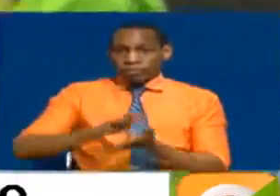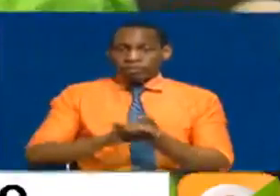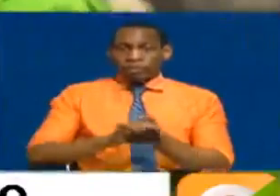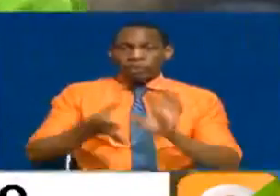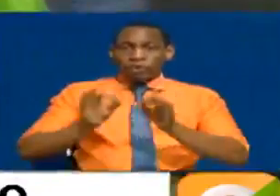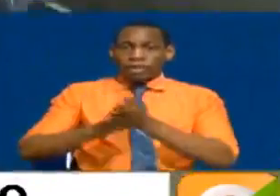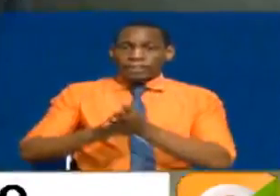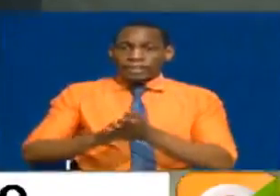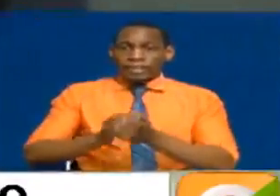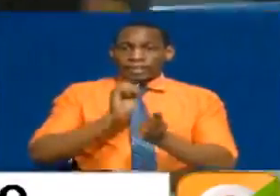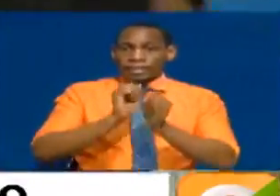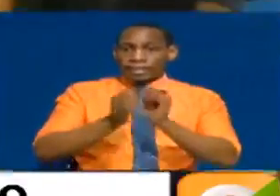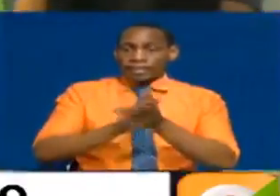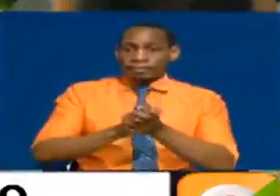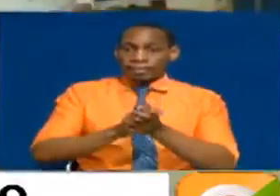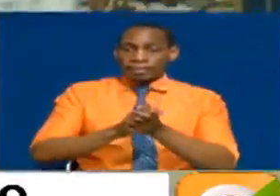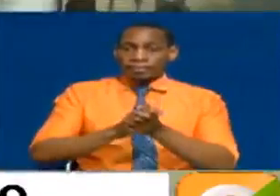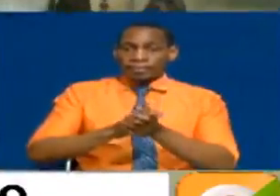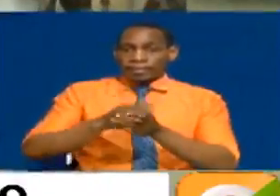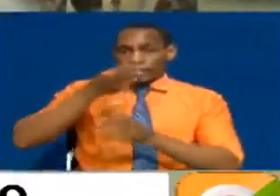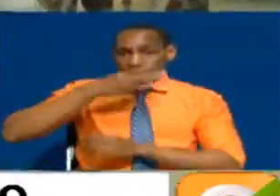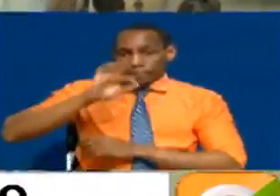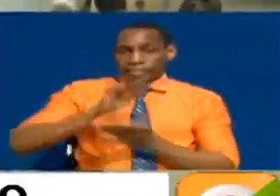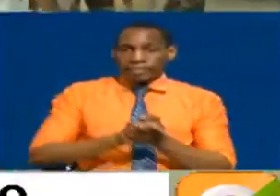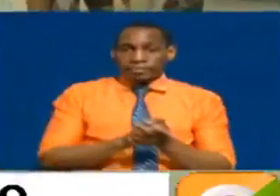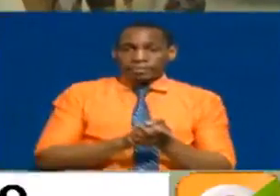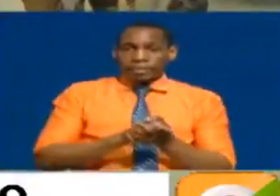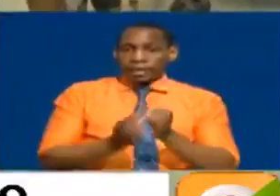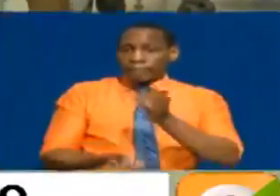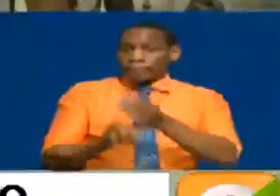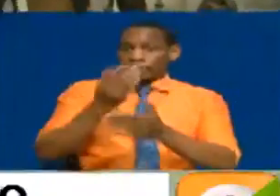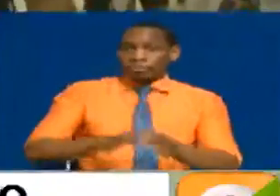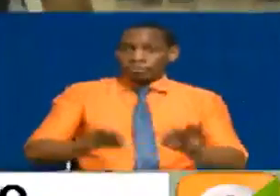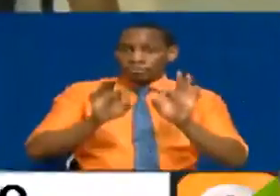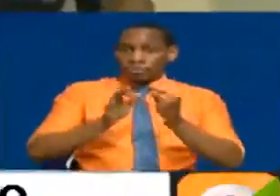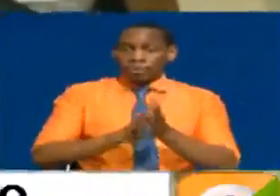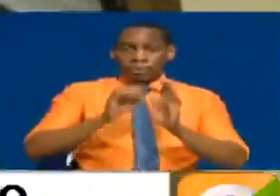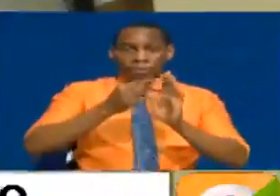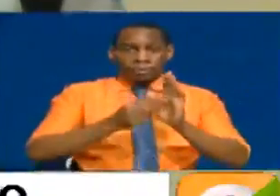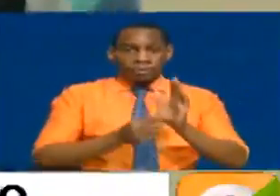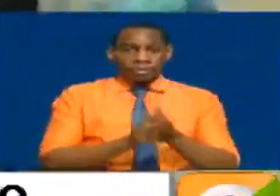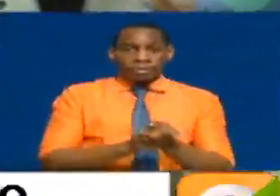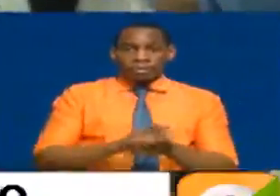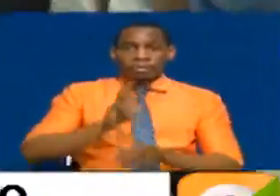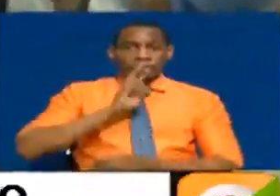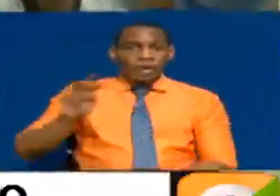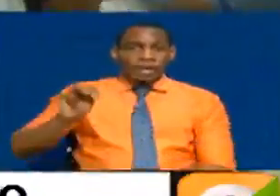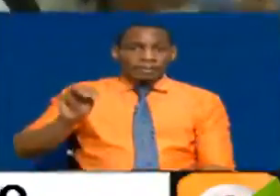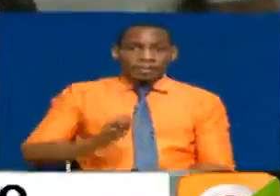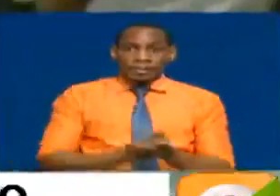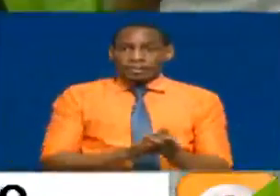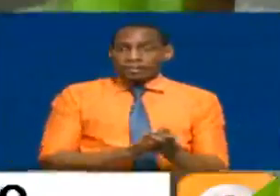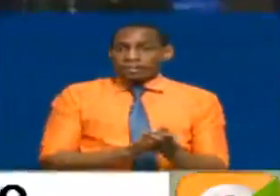capital, Paris. Zoya is an all-round talent and has produced incredible marks in the pole vault, 200 meters